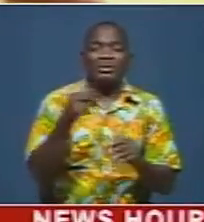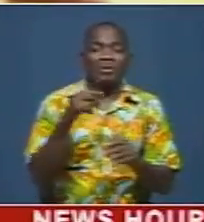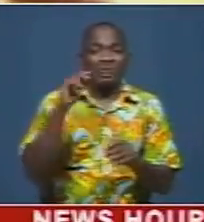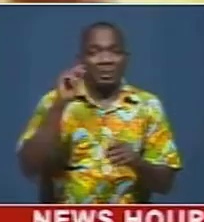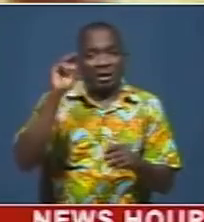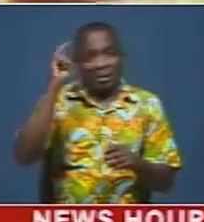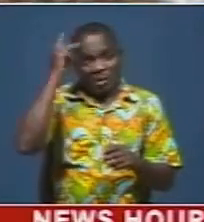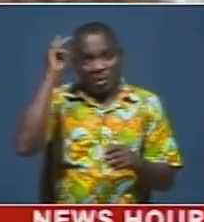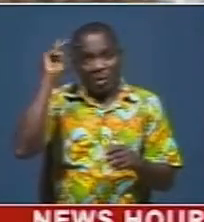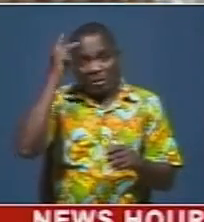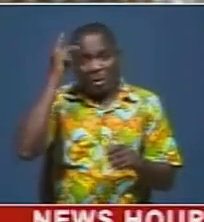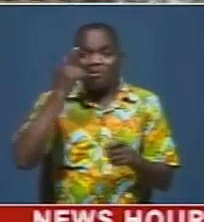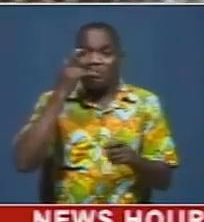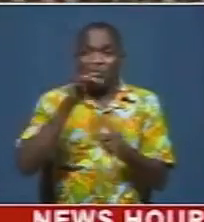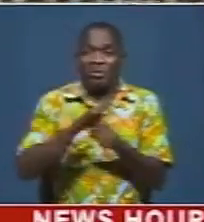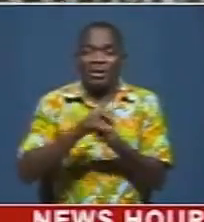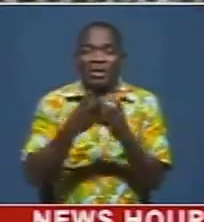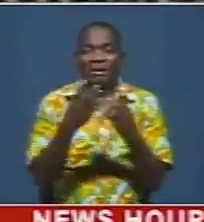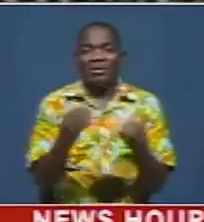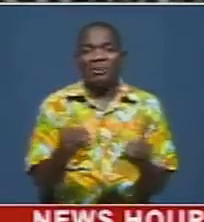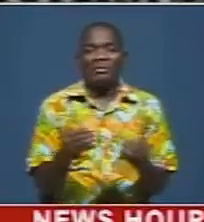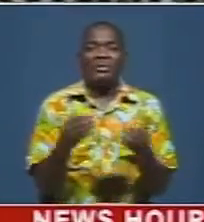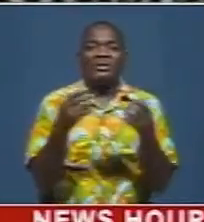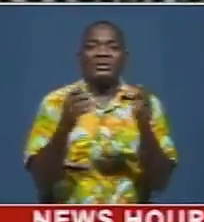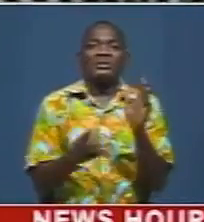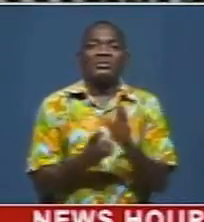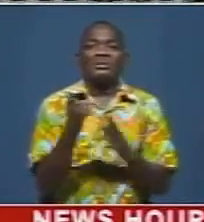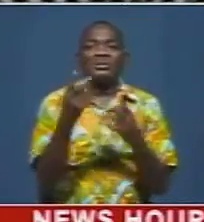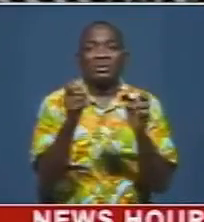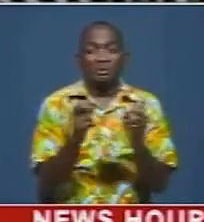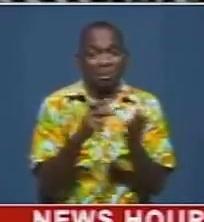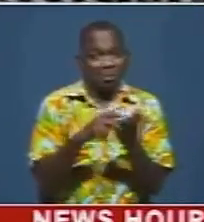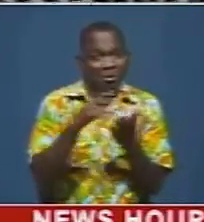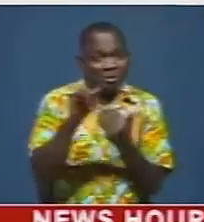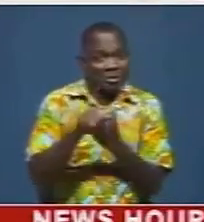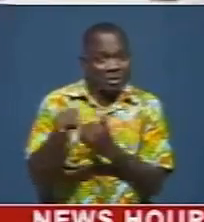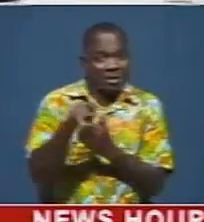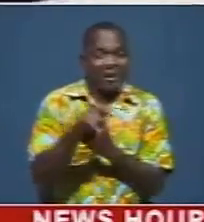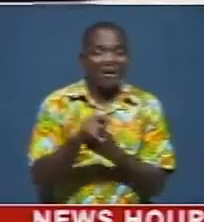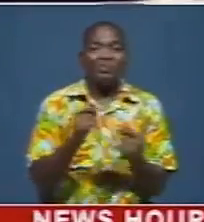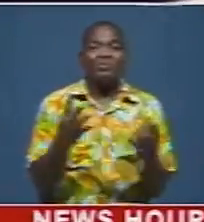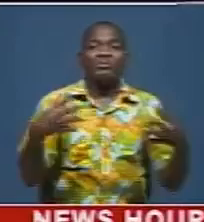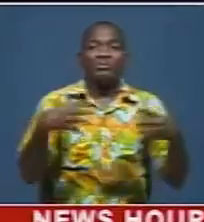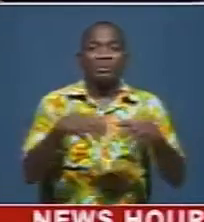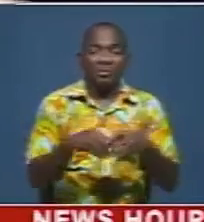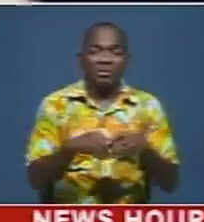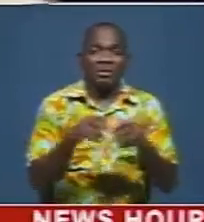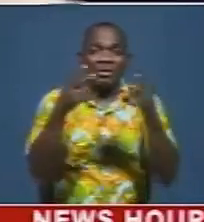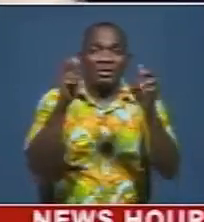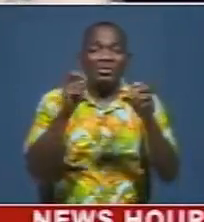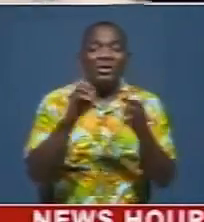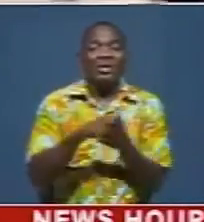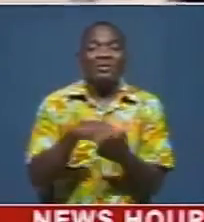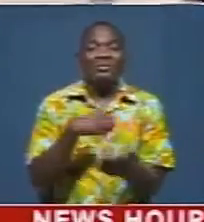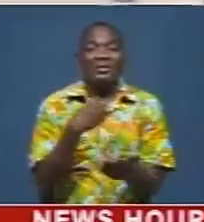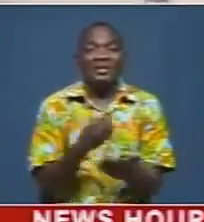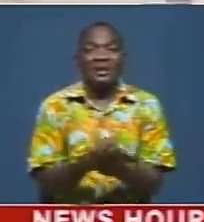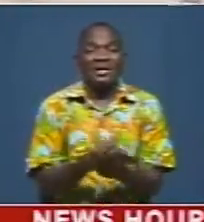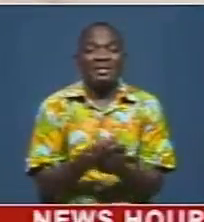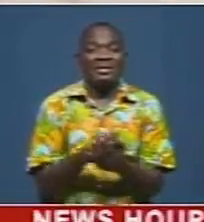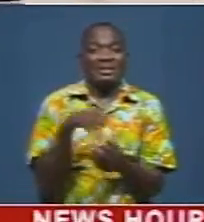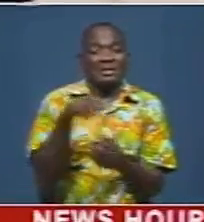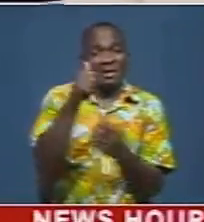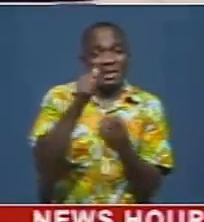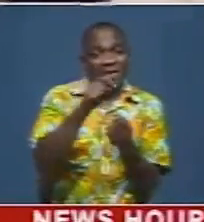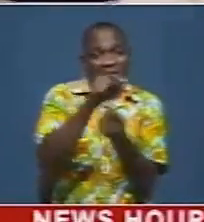address critical national and long-term development issues. This project is a compilation of issues and evidence in 10 key